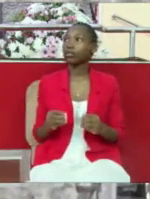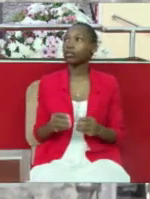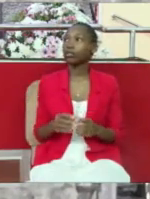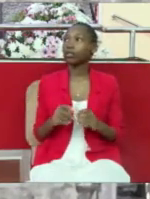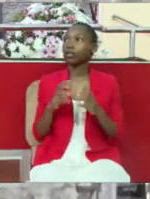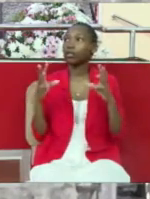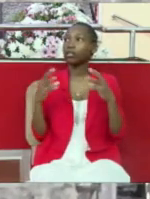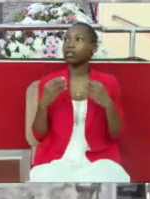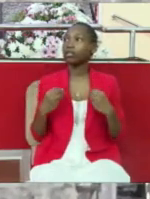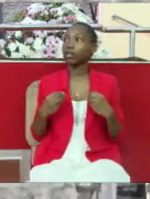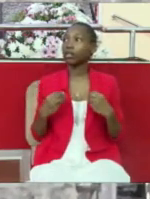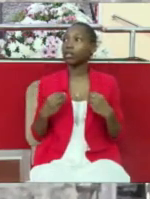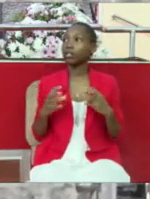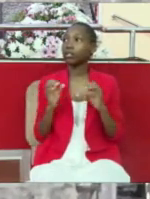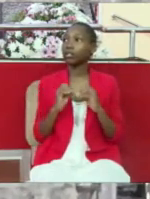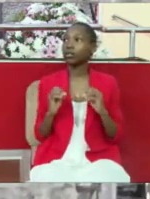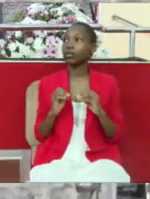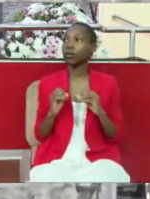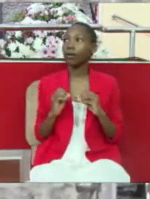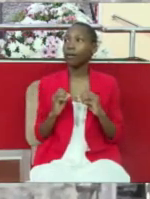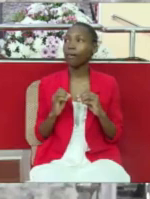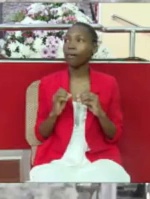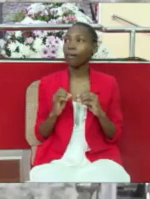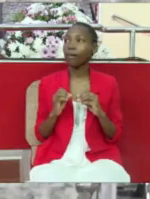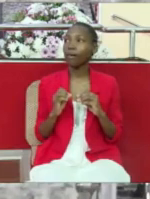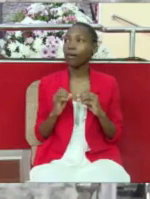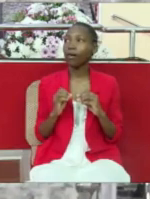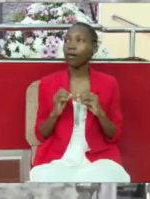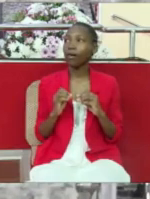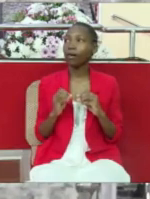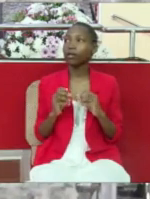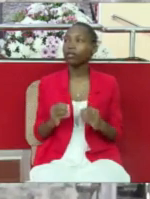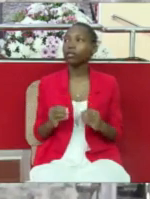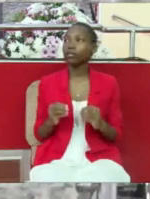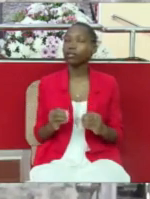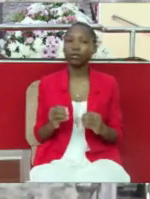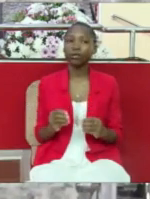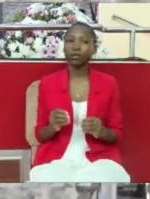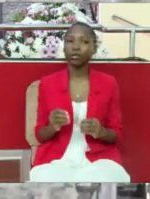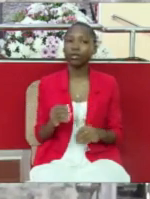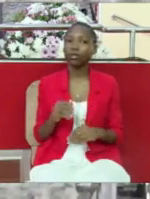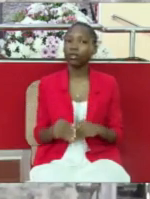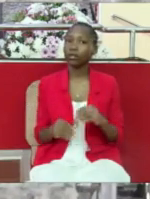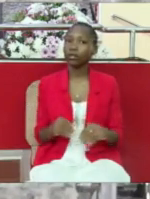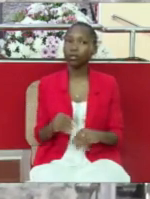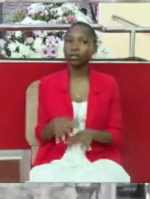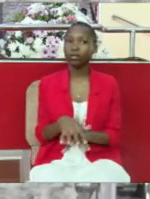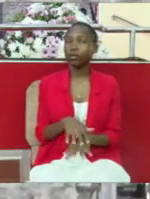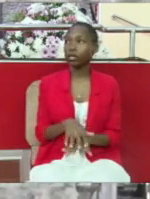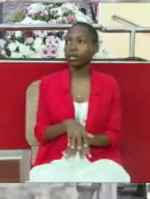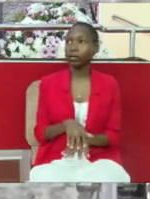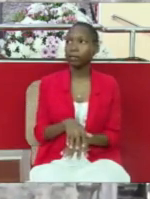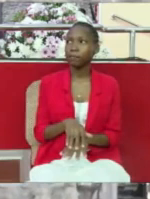with Jesus sitting on, ambaye alikuwa amembeba Yesu, it rode steadily under his divine and yet